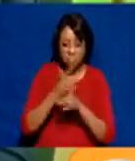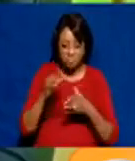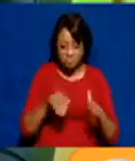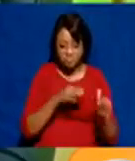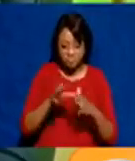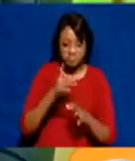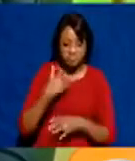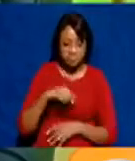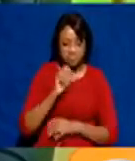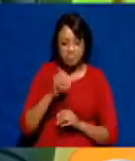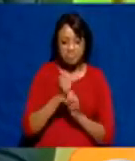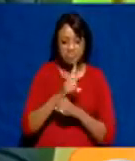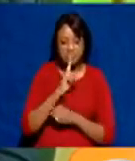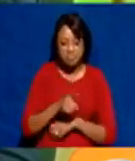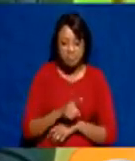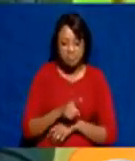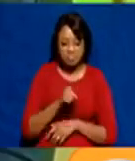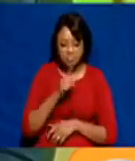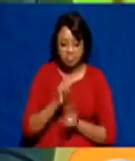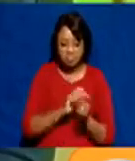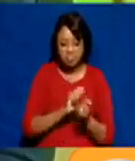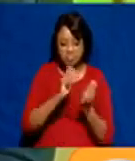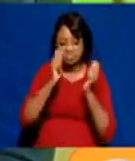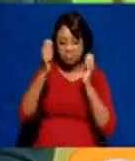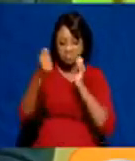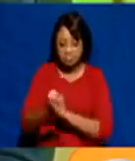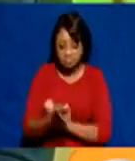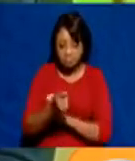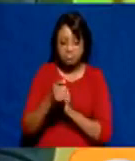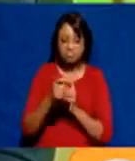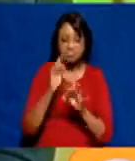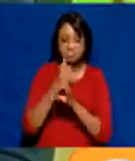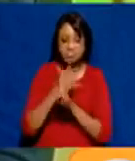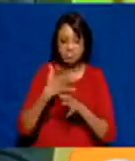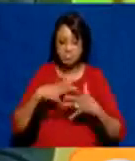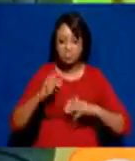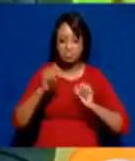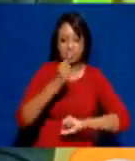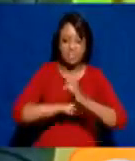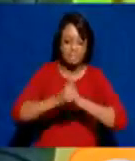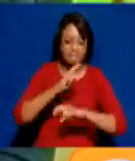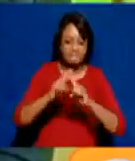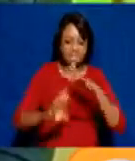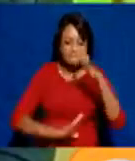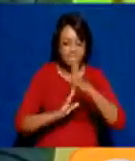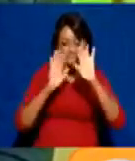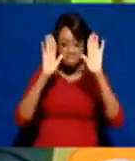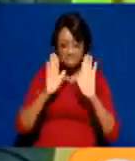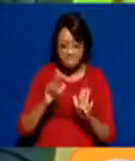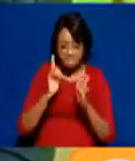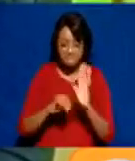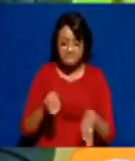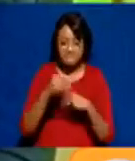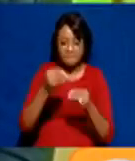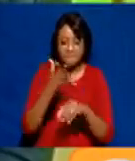recyclables, are we able to then ensure that this can transfer back to the household to take action, mm, but most importantly, give the